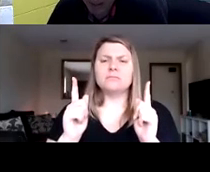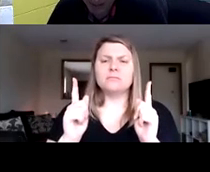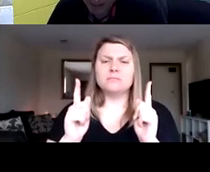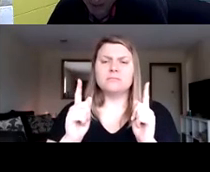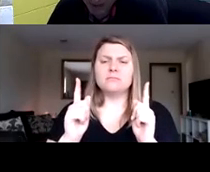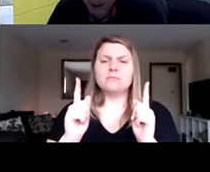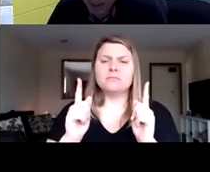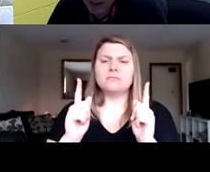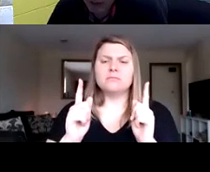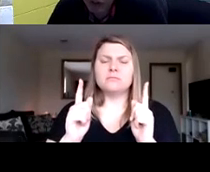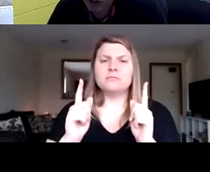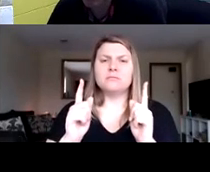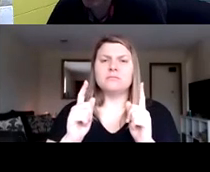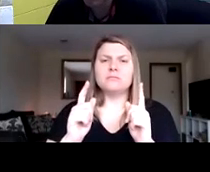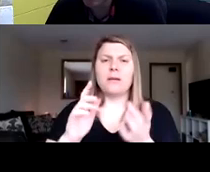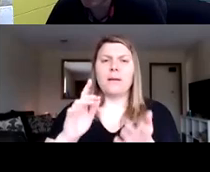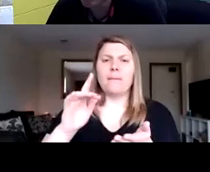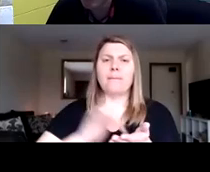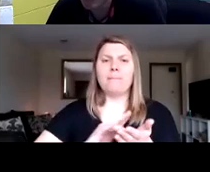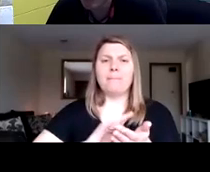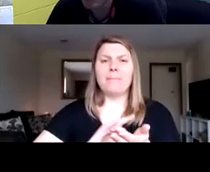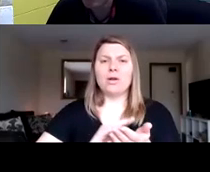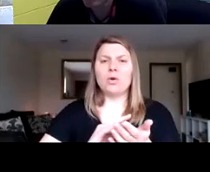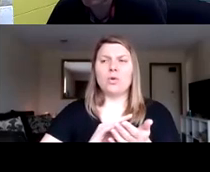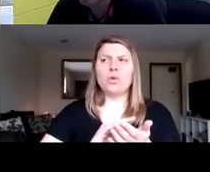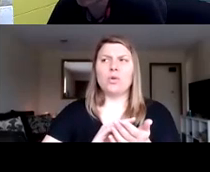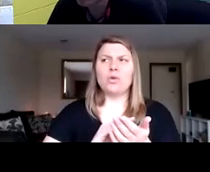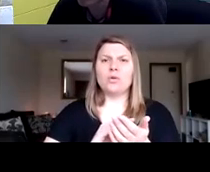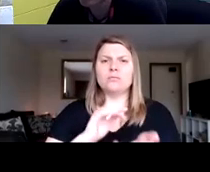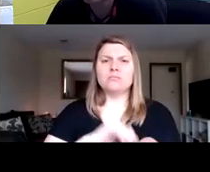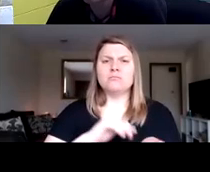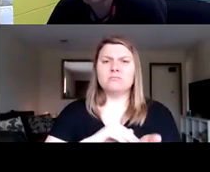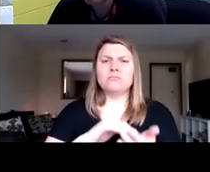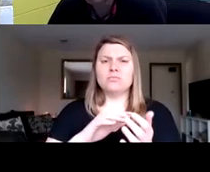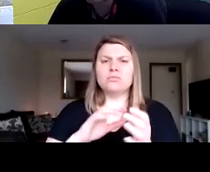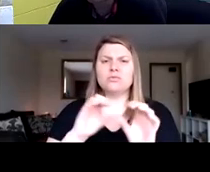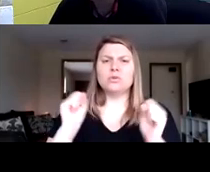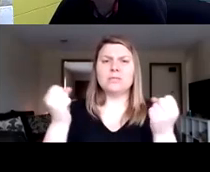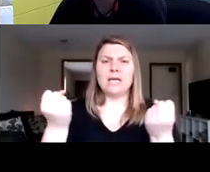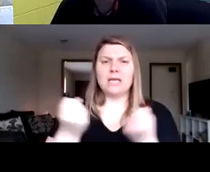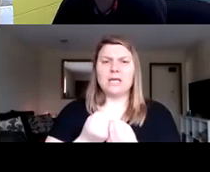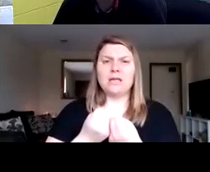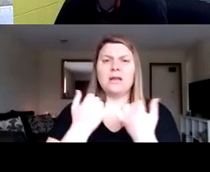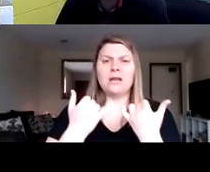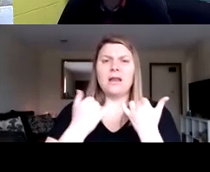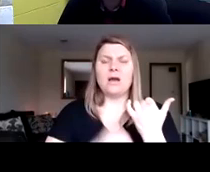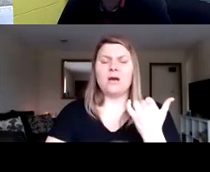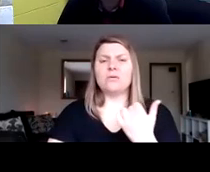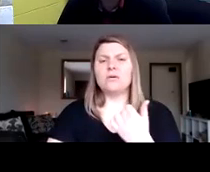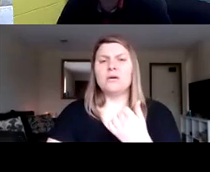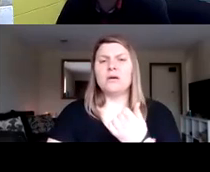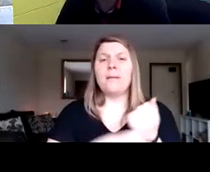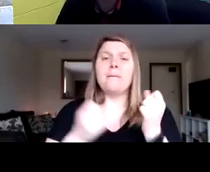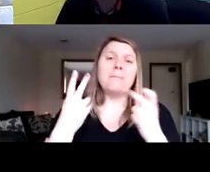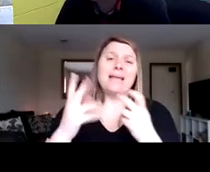the Medical Missions Society in our community that has now spent many